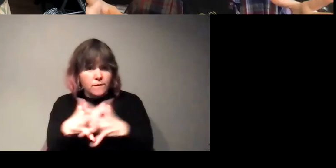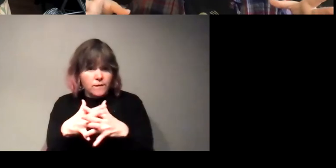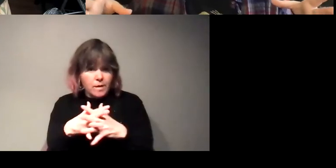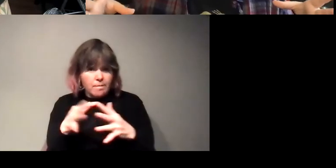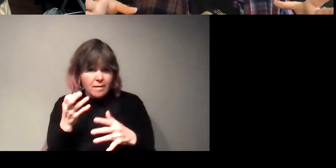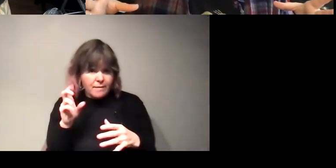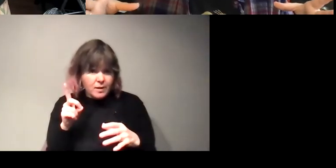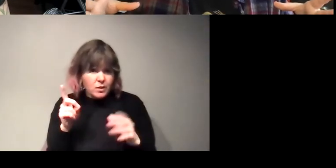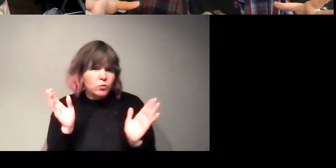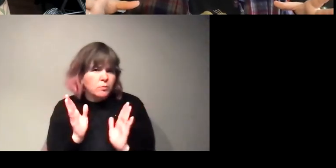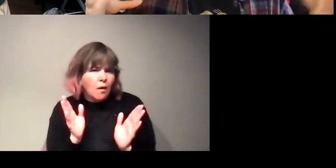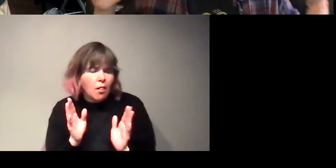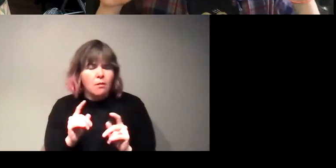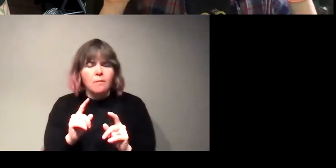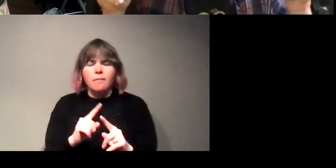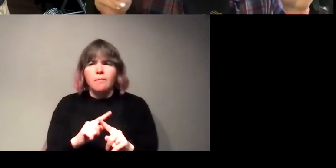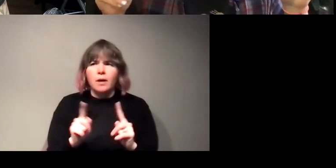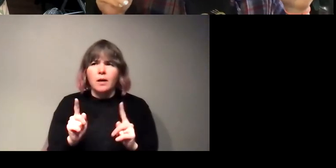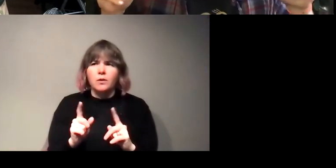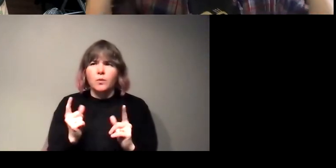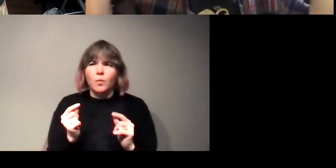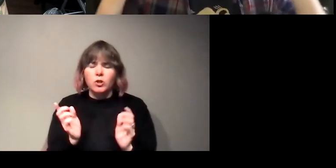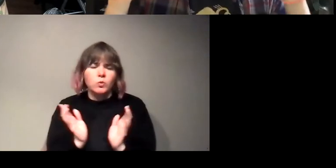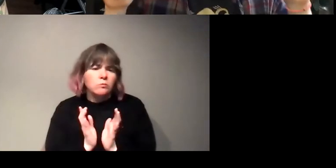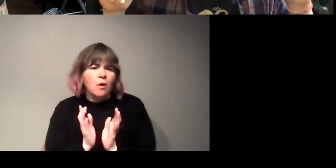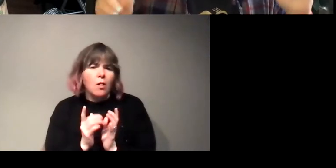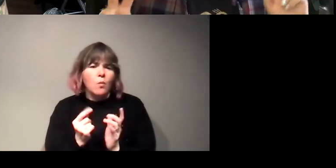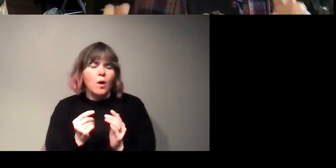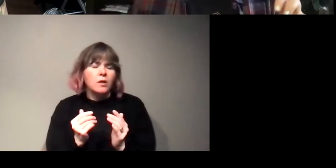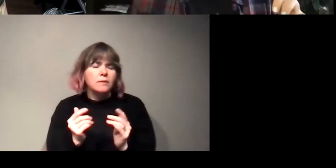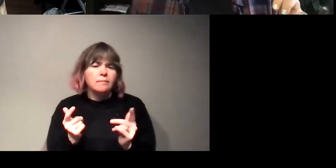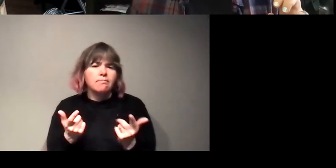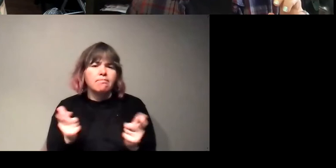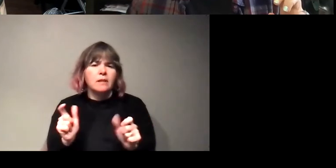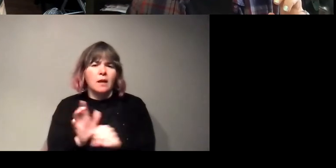small, presumably, but like what's too small and what's big enough?